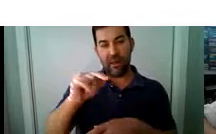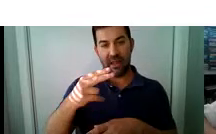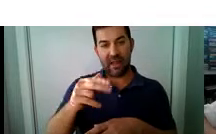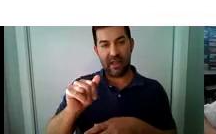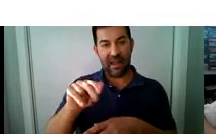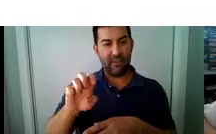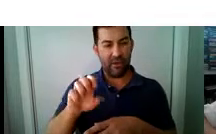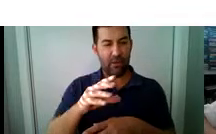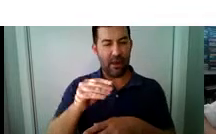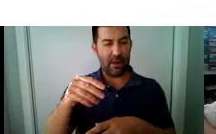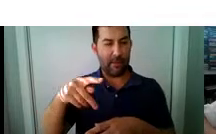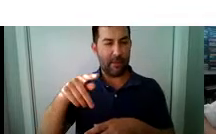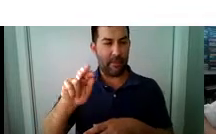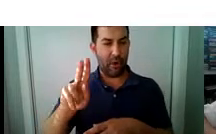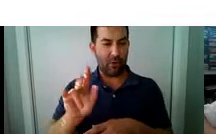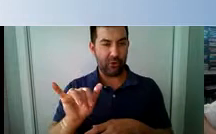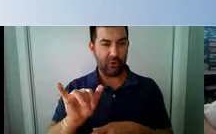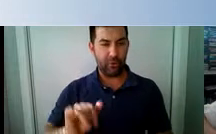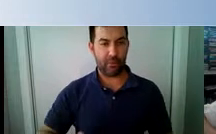as I mentioned earlier.